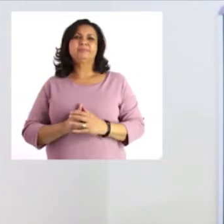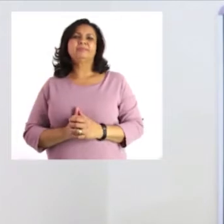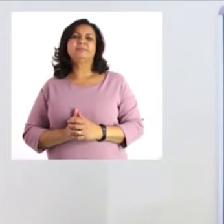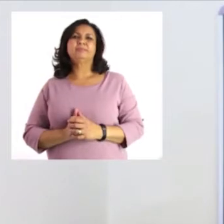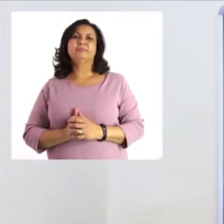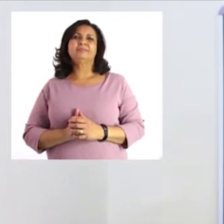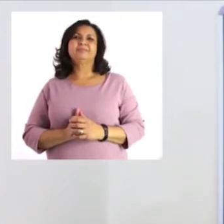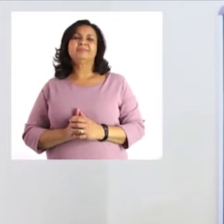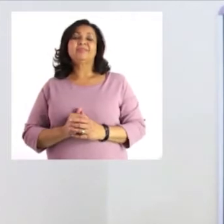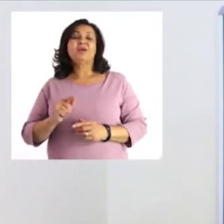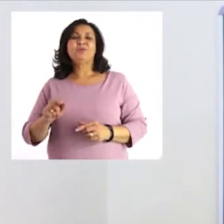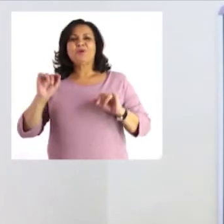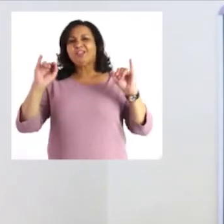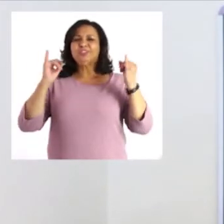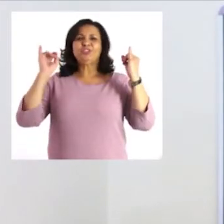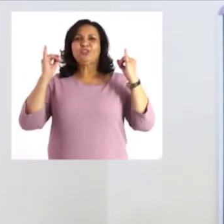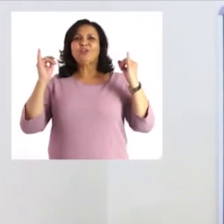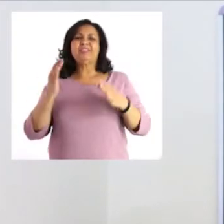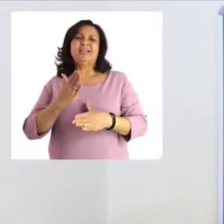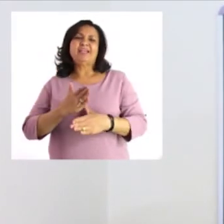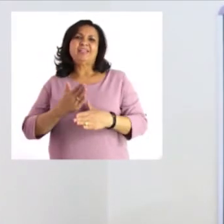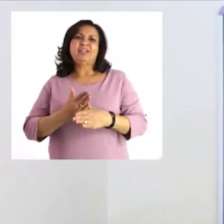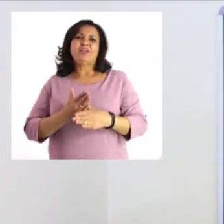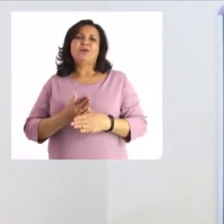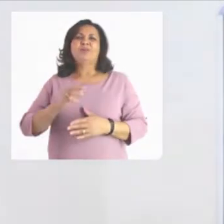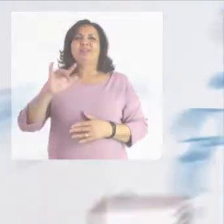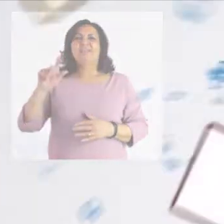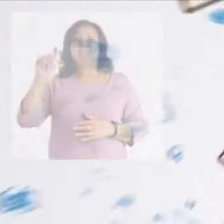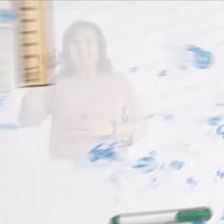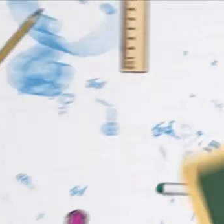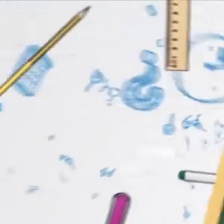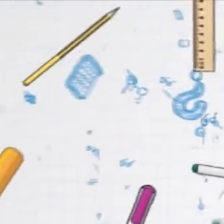Well, I hope you enjoyed the lesson on the letter T.